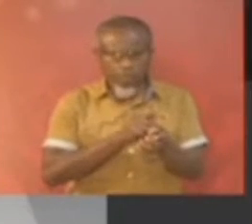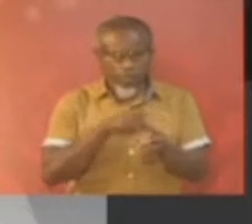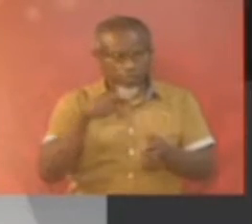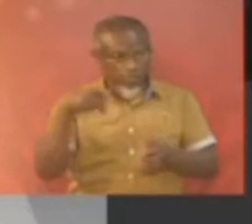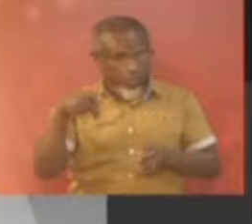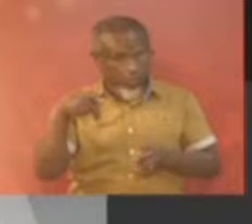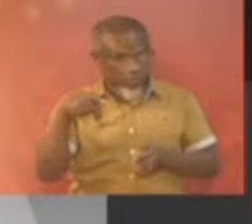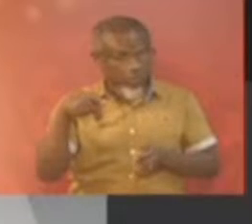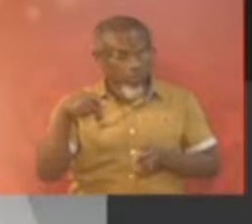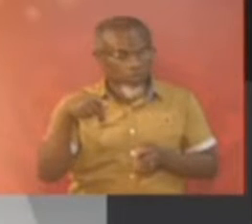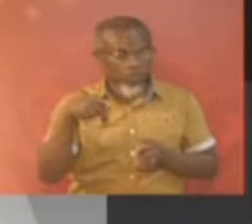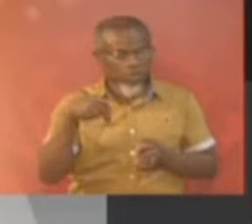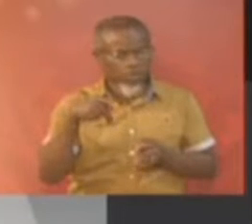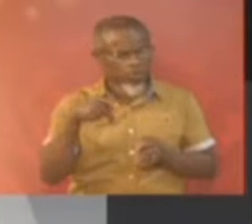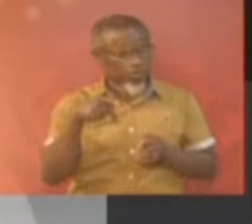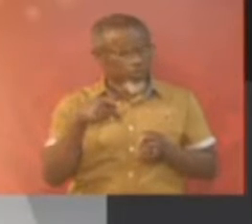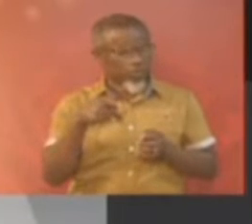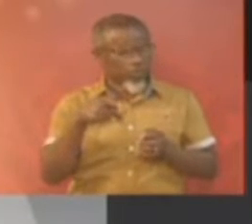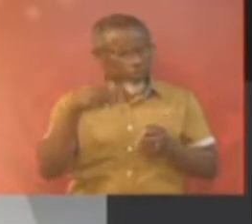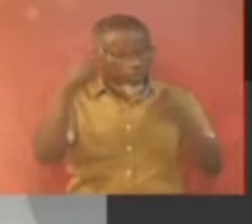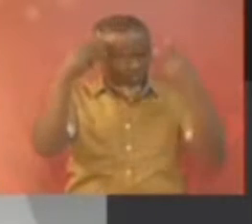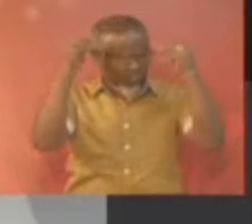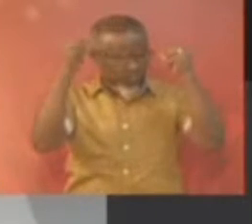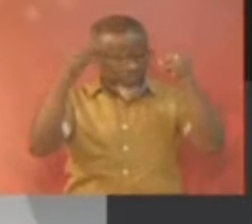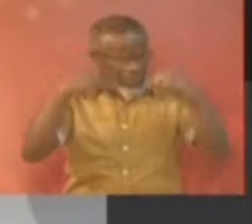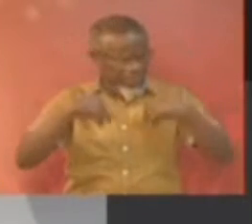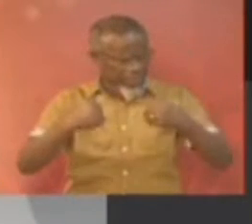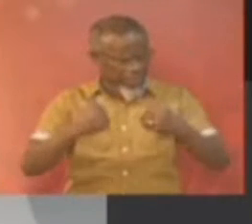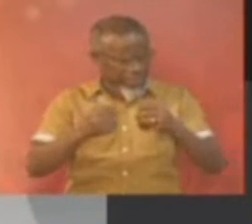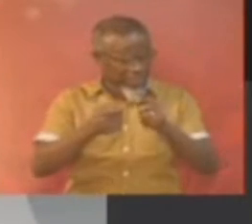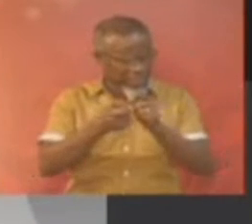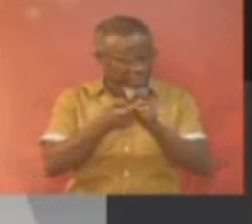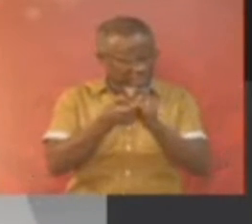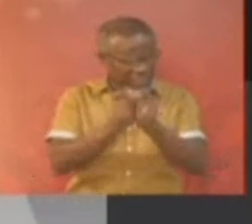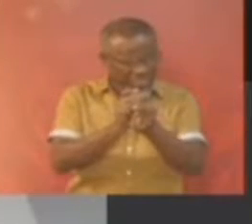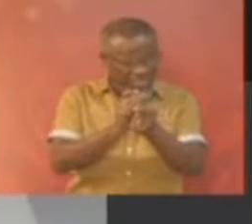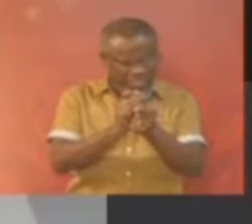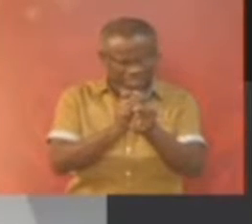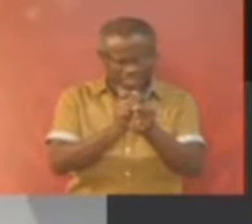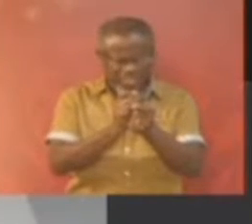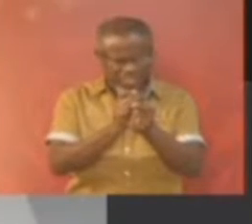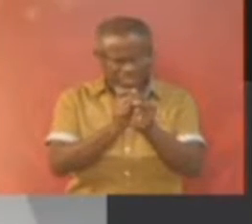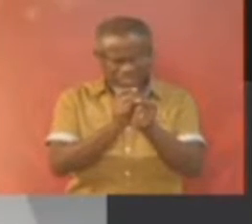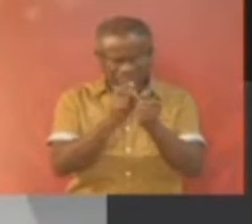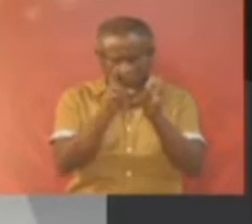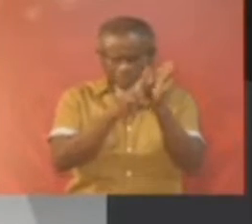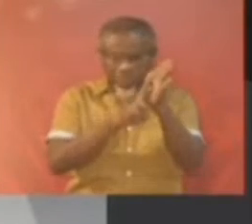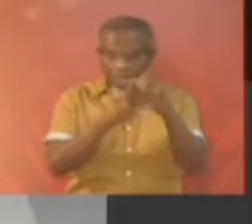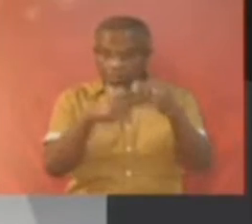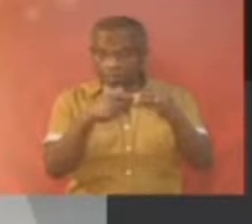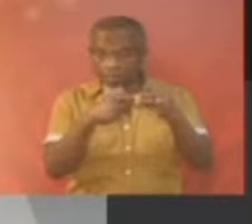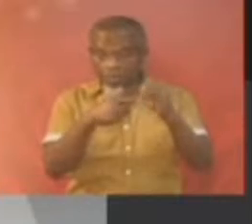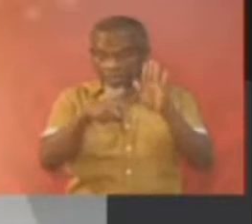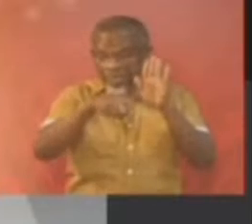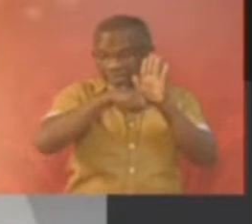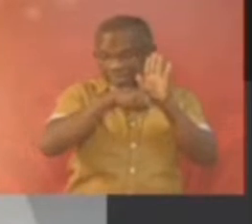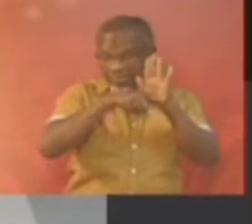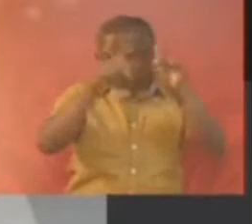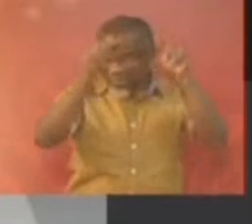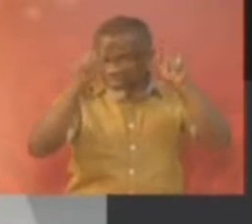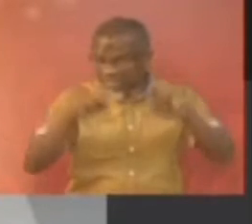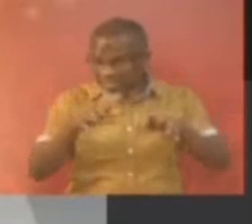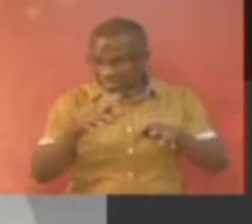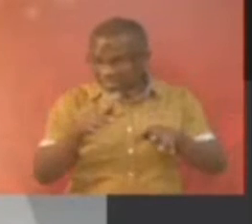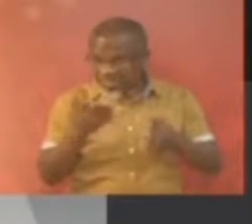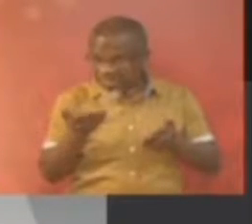the Ministry of Health changed its policy on that negative test for people to return to work? Because I'm seeing that some places